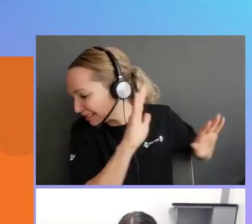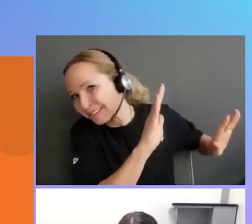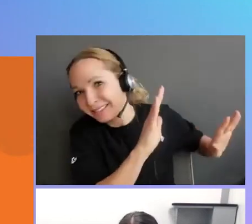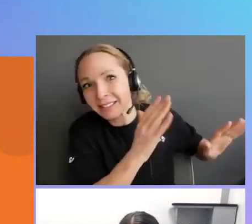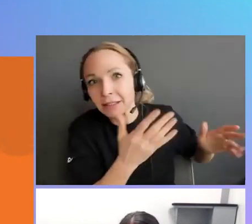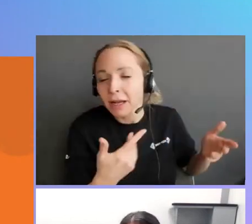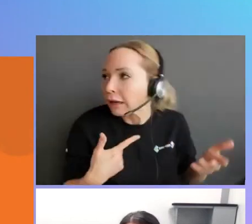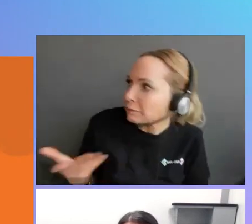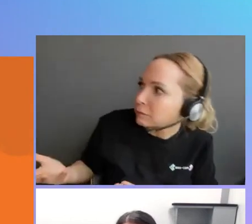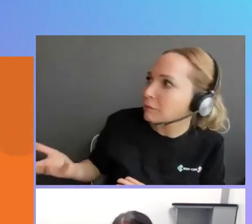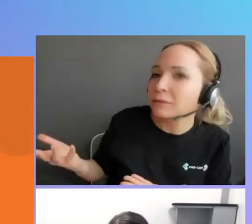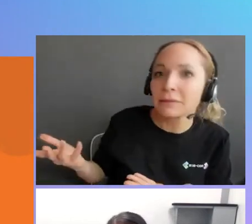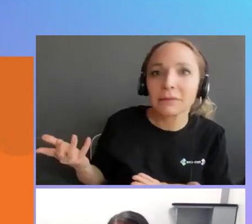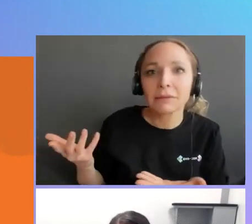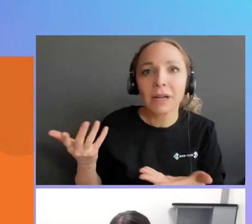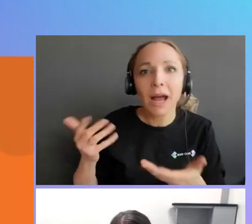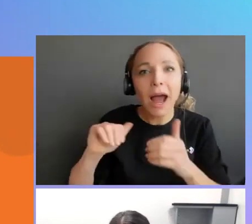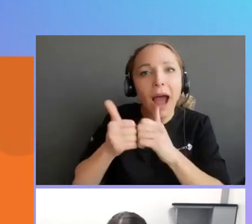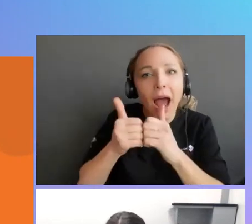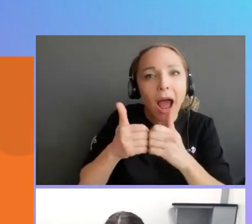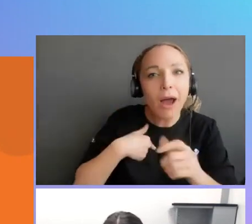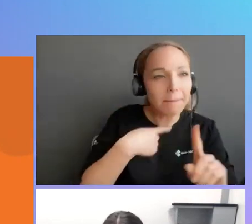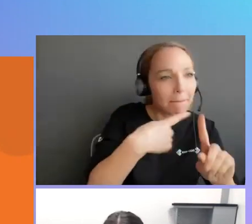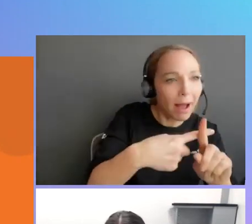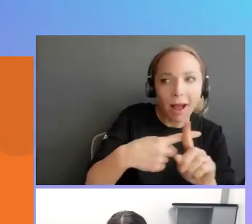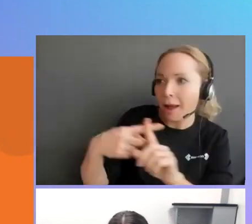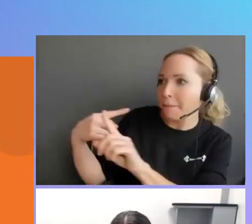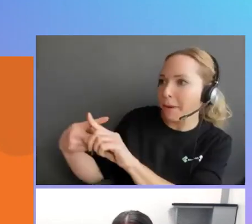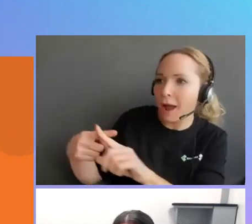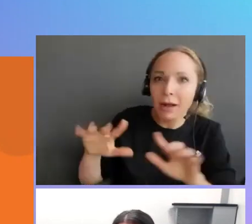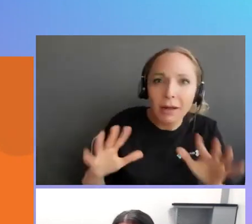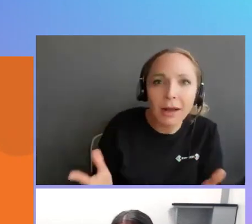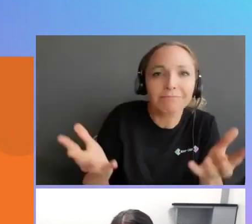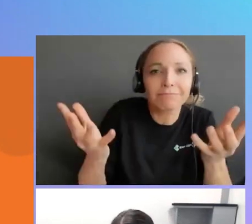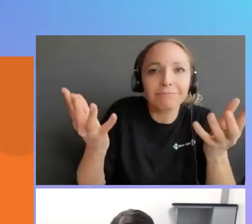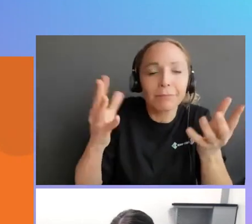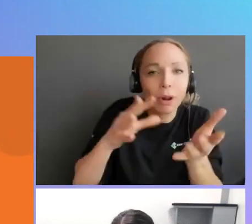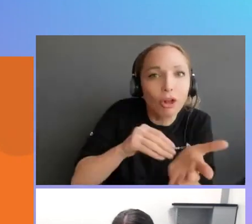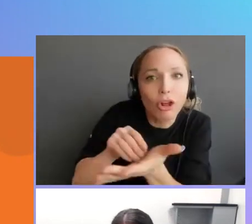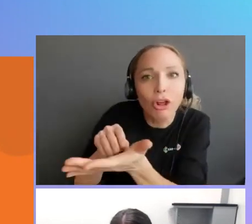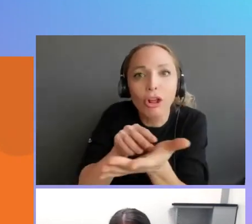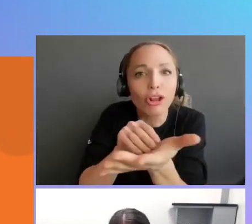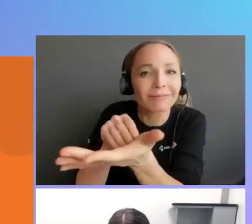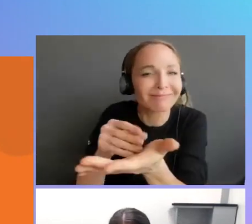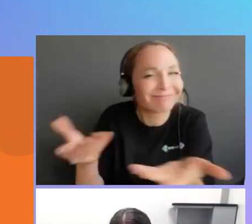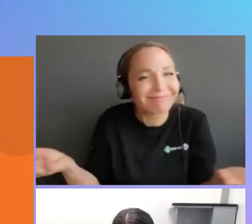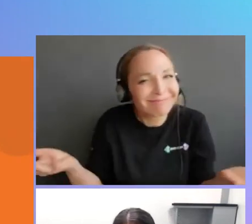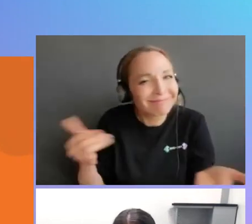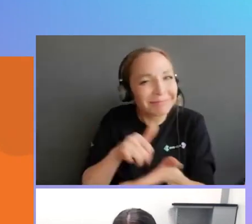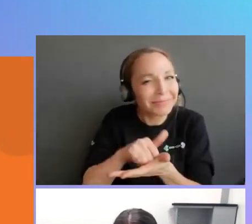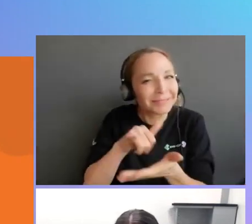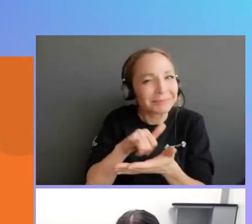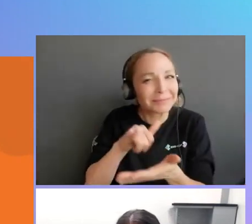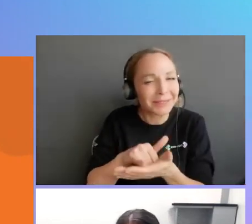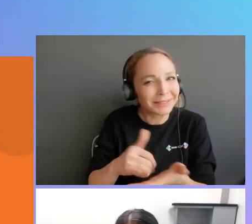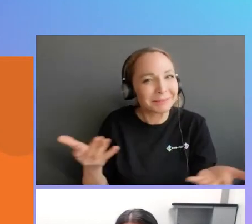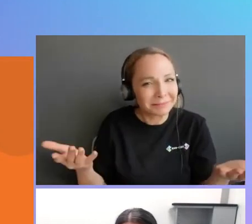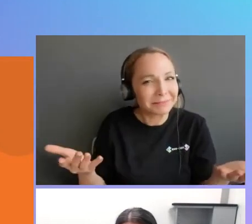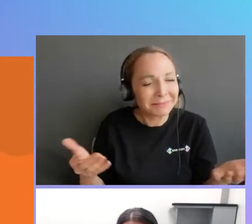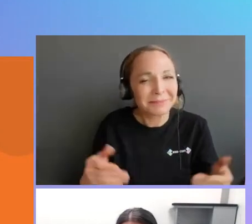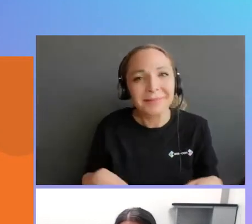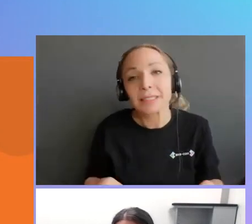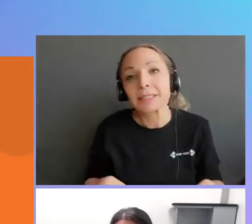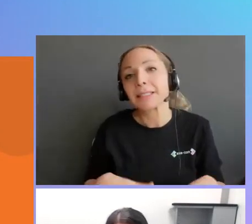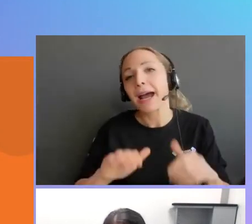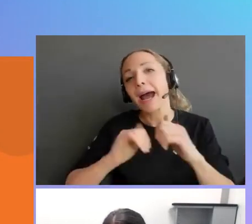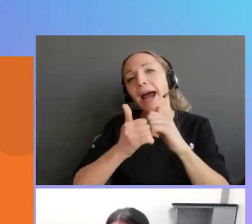on the positive and create further positive outcomes. Both are ways to get the job done. We